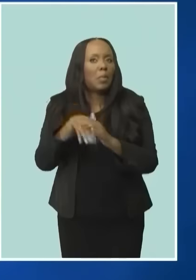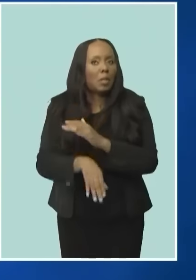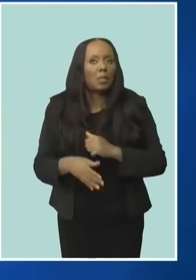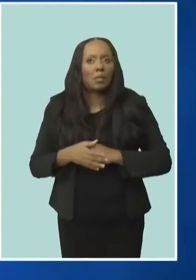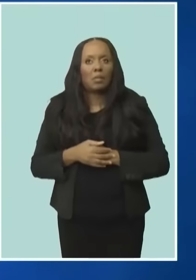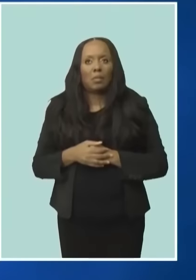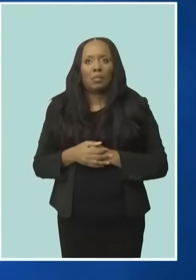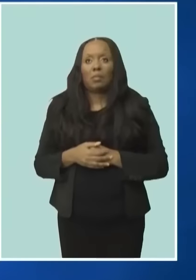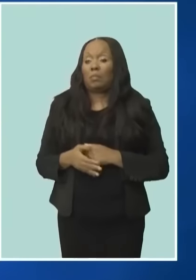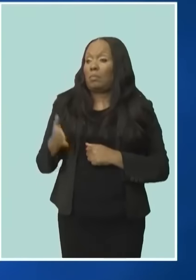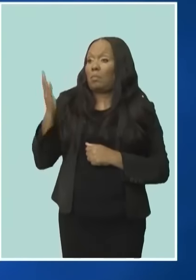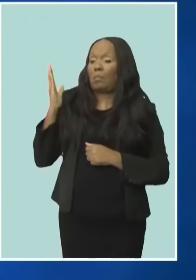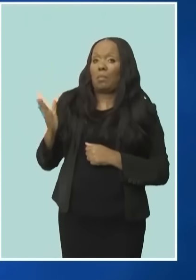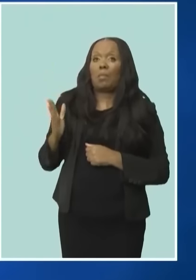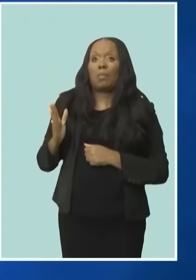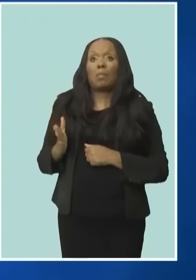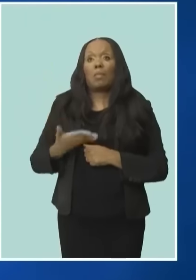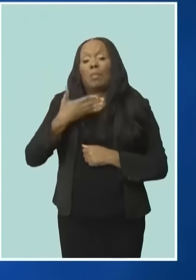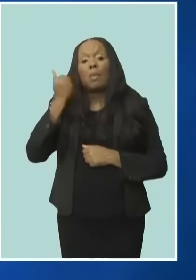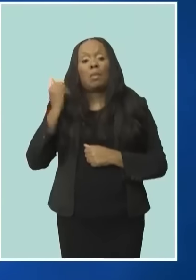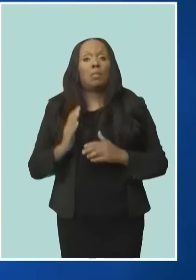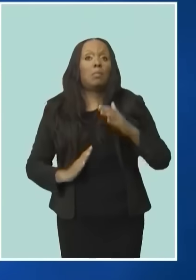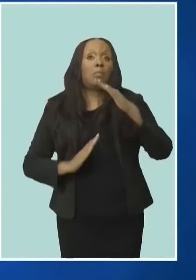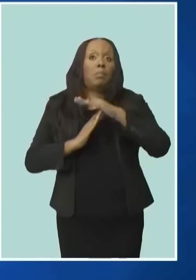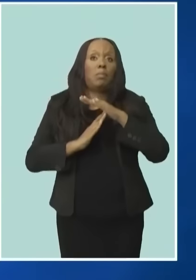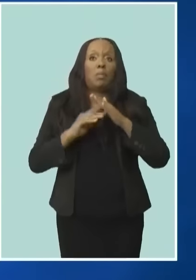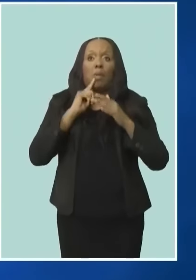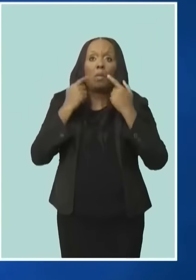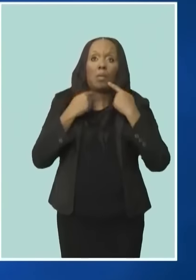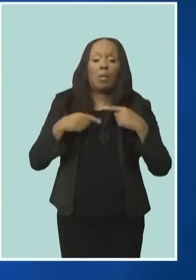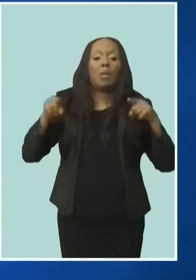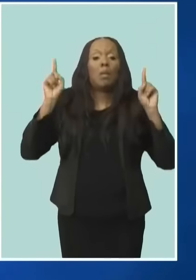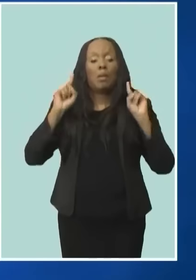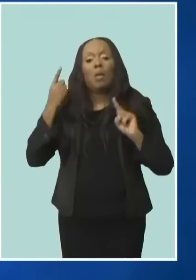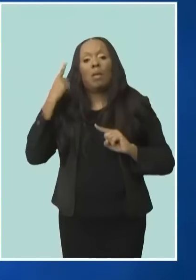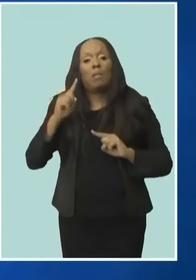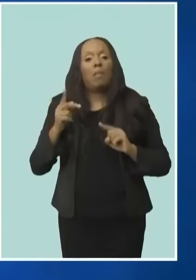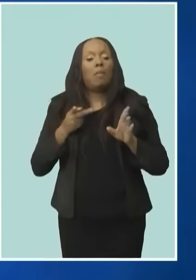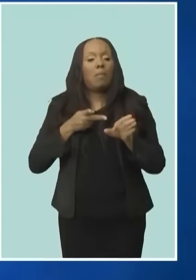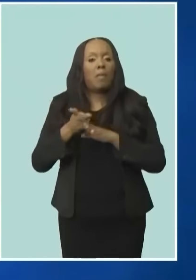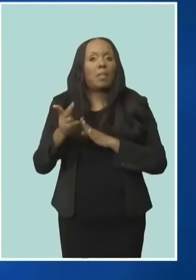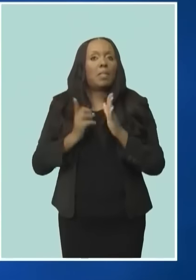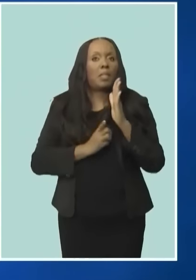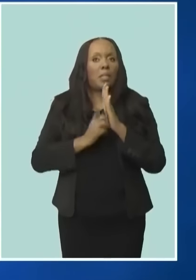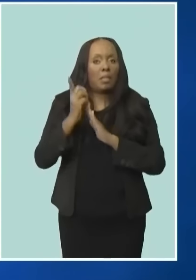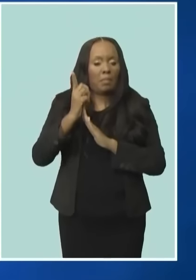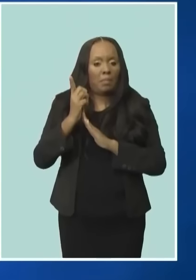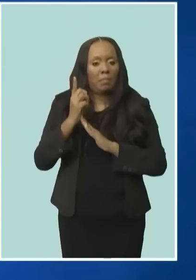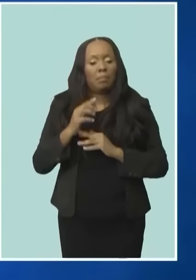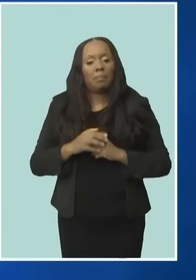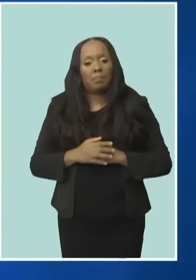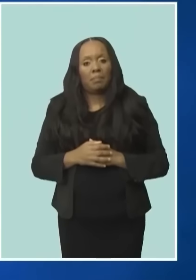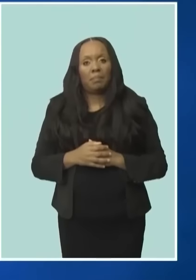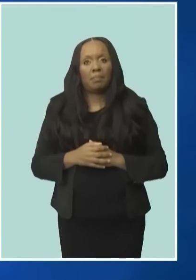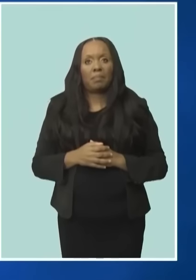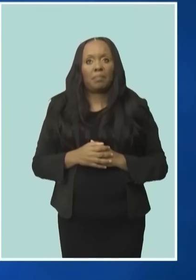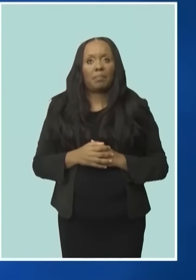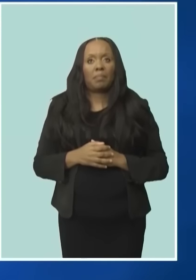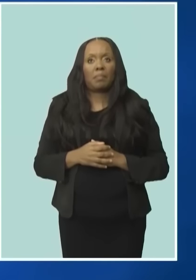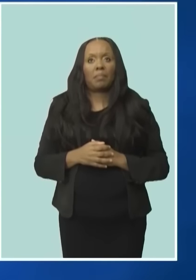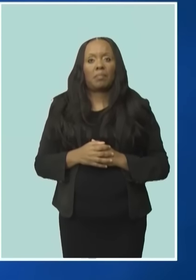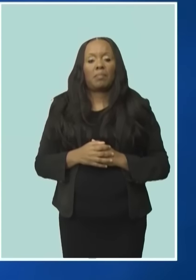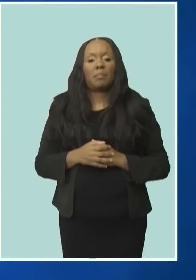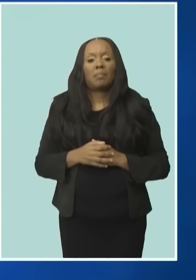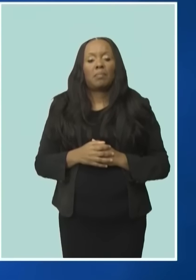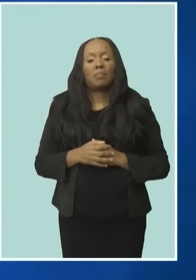of 2025 marks a significant milestone in the professional development of each participant. The foundation laid